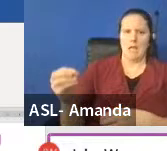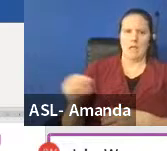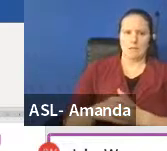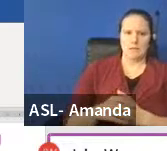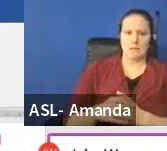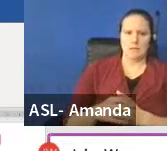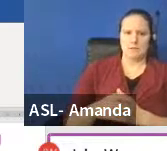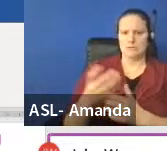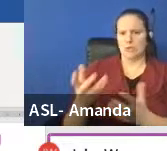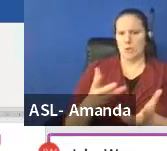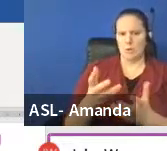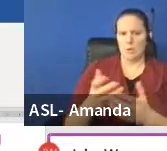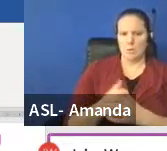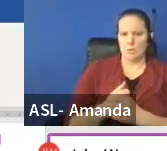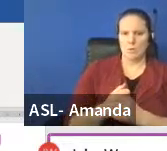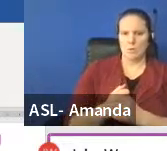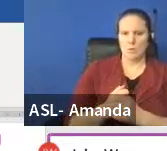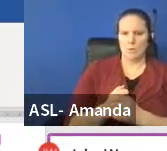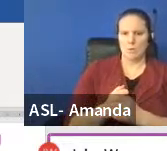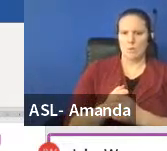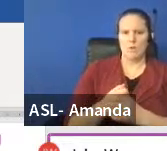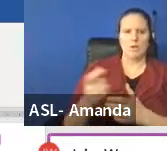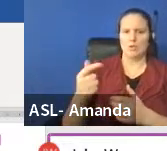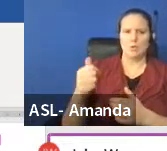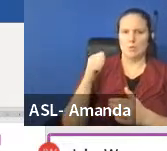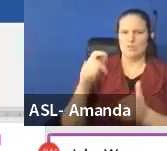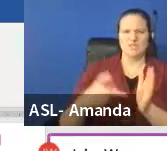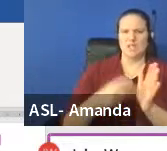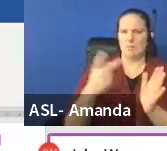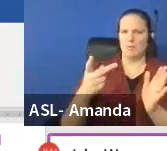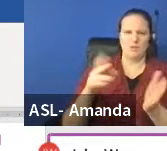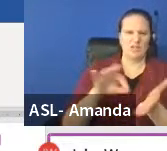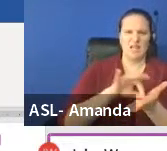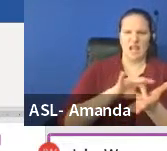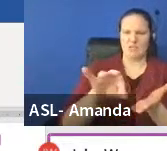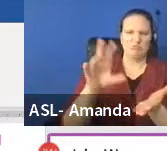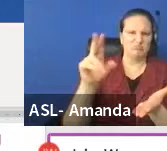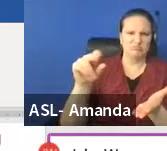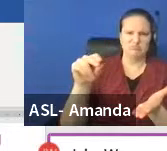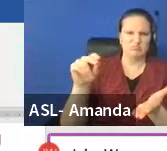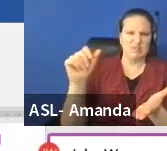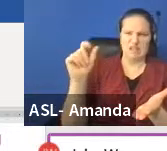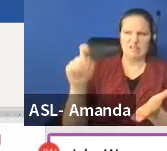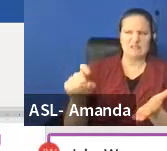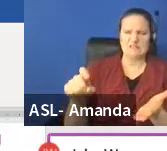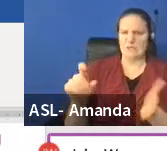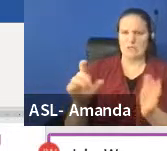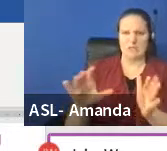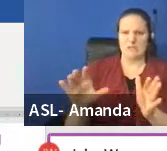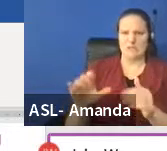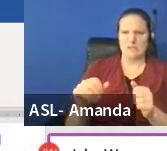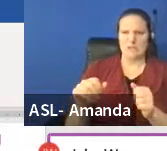so you wouldn't be double counted necessarily.